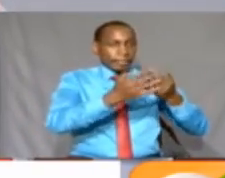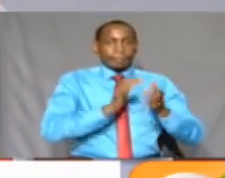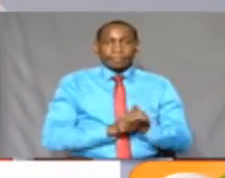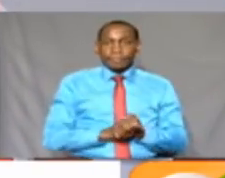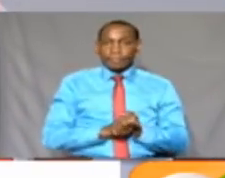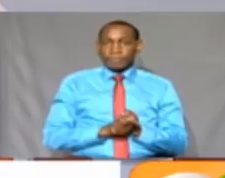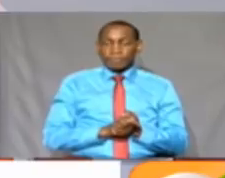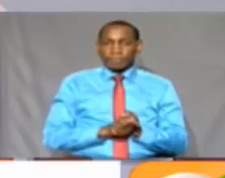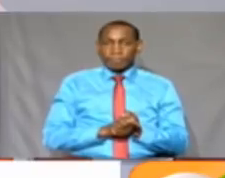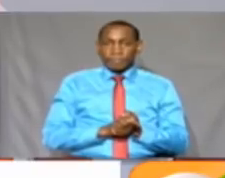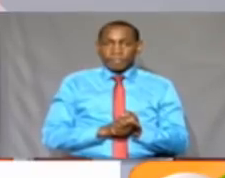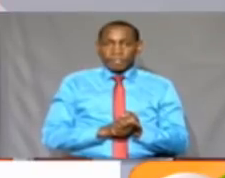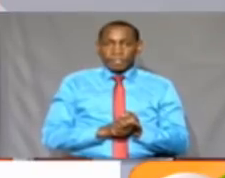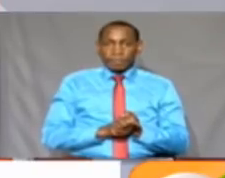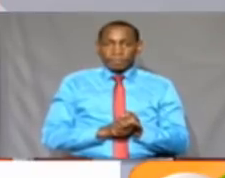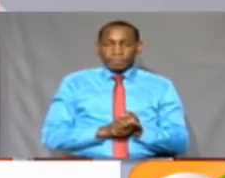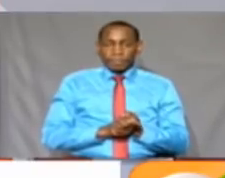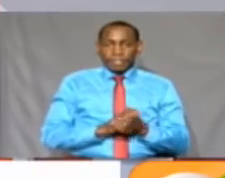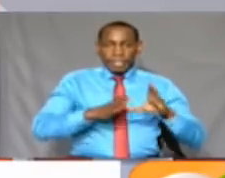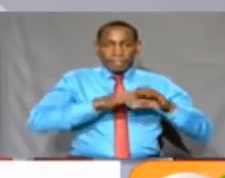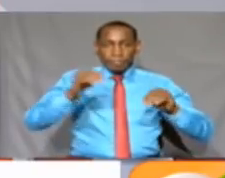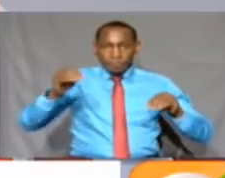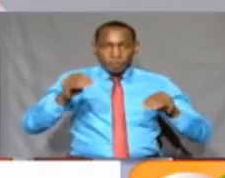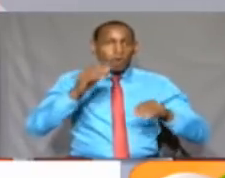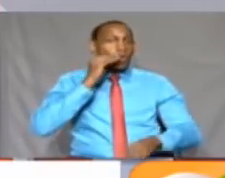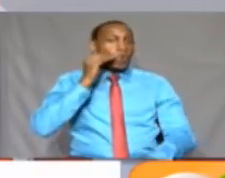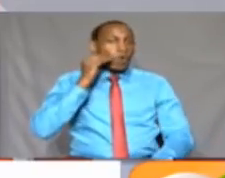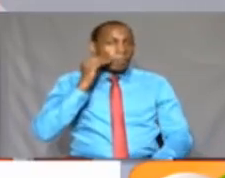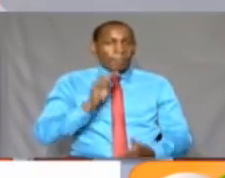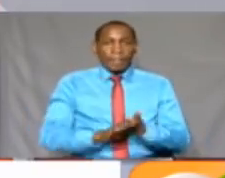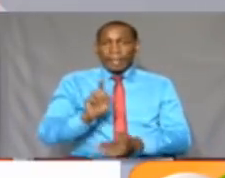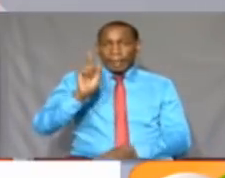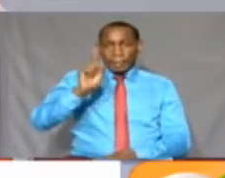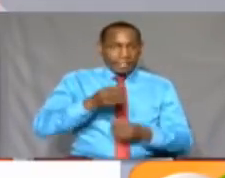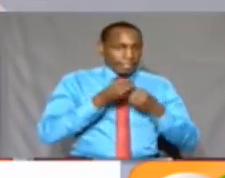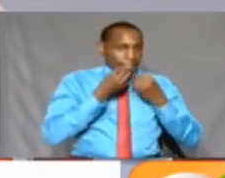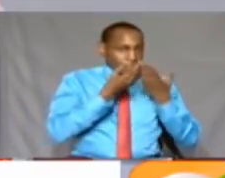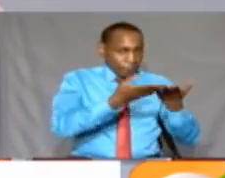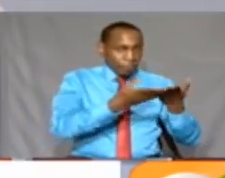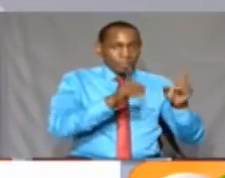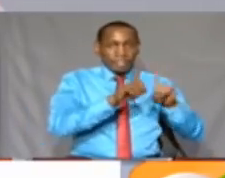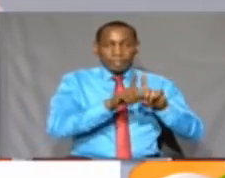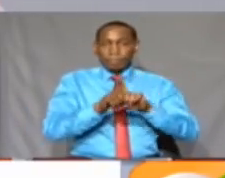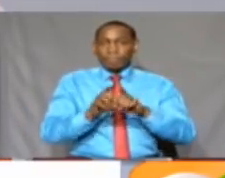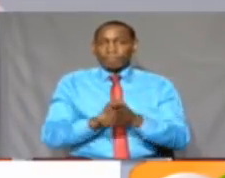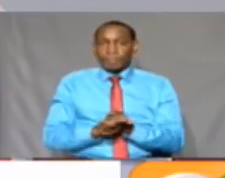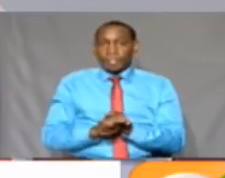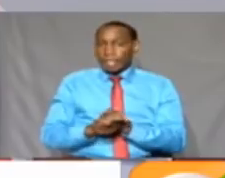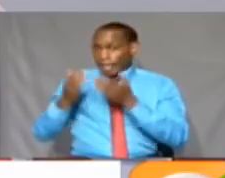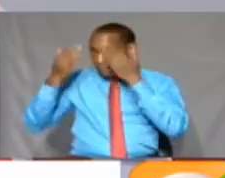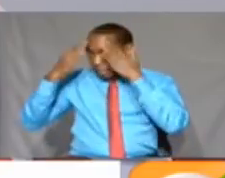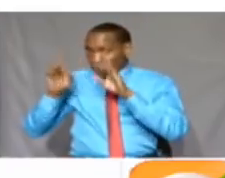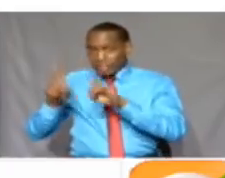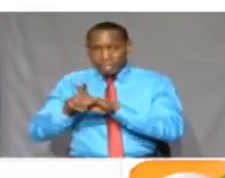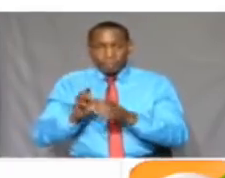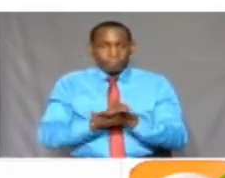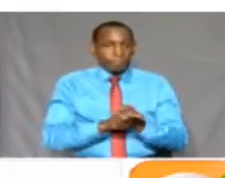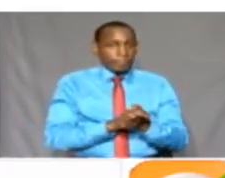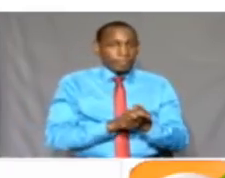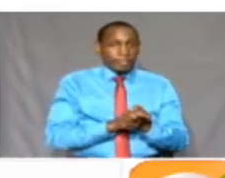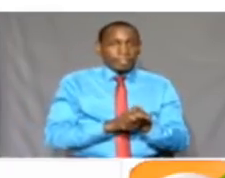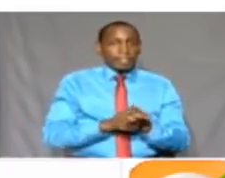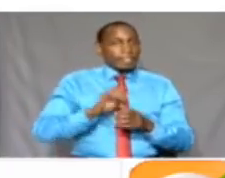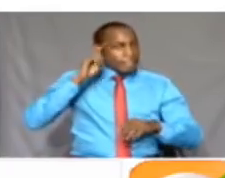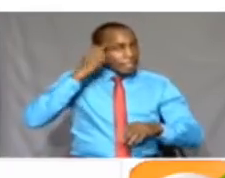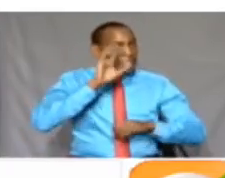facility and taken away from the comfort of his home. So somebody needs to tell him that. And he doesn't realize this, right? No, he doesn't realize that. Because he's still in a movie. That. He's